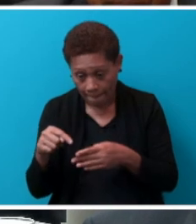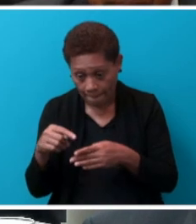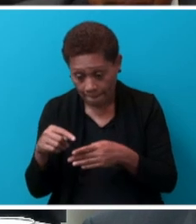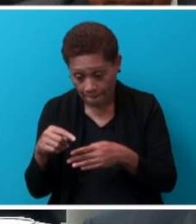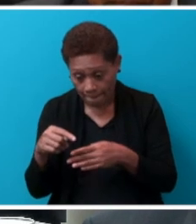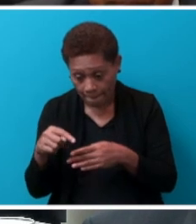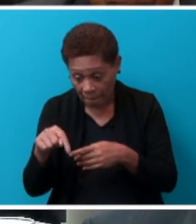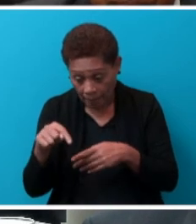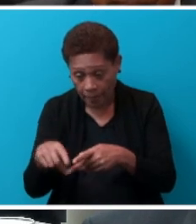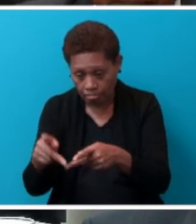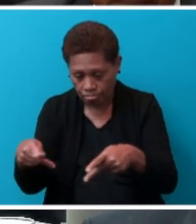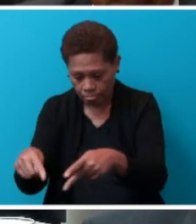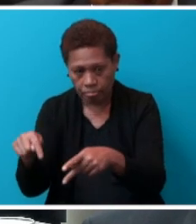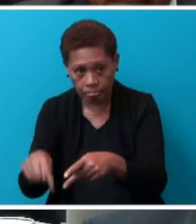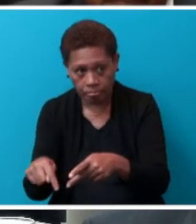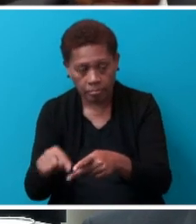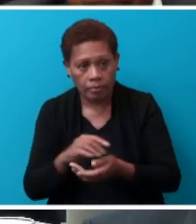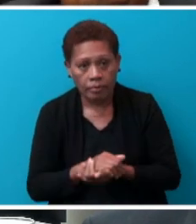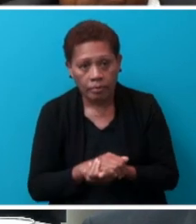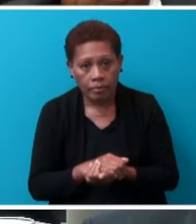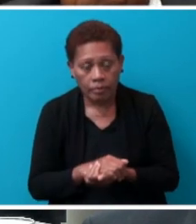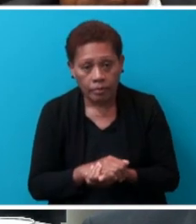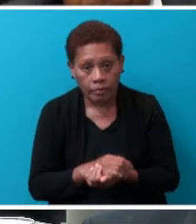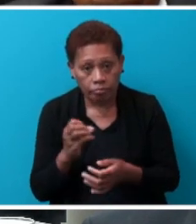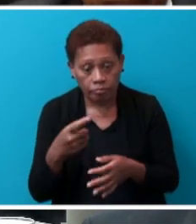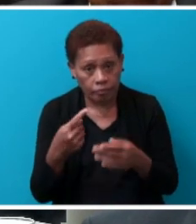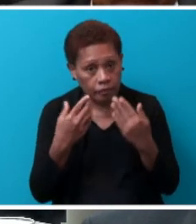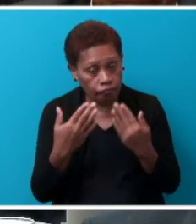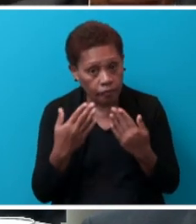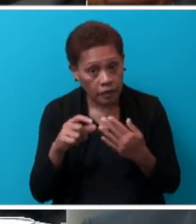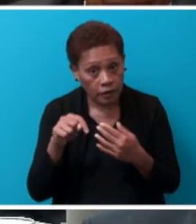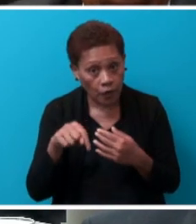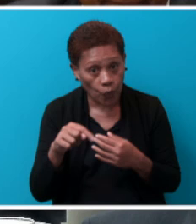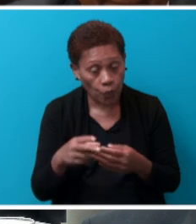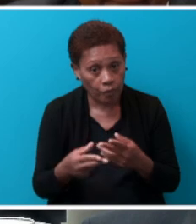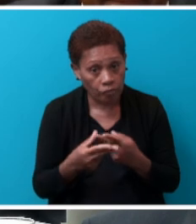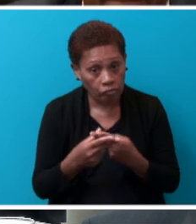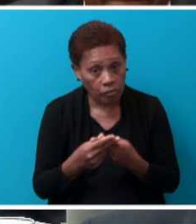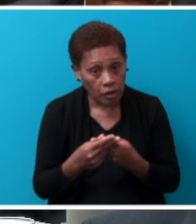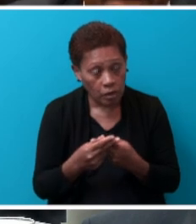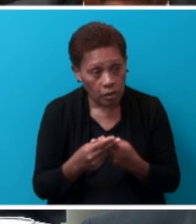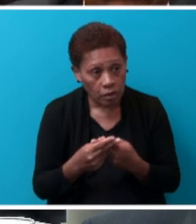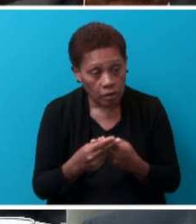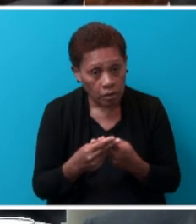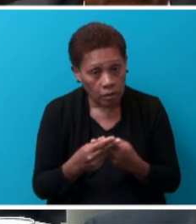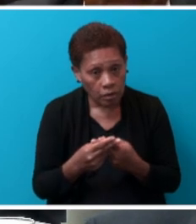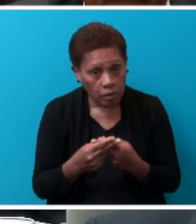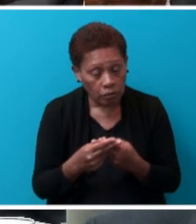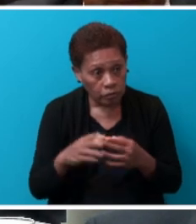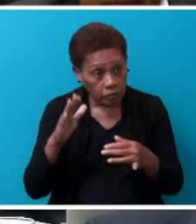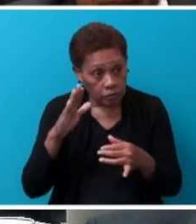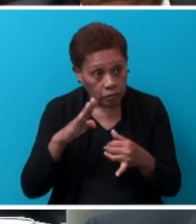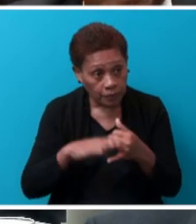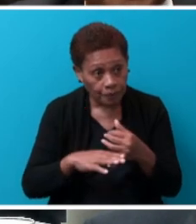The assistance has been instrumental in the development of the Terms of Reference, or TOR, which is now nearing finalization. The